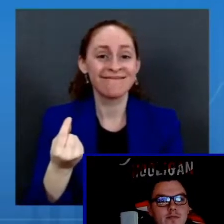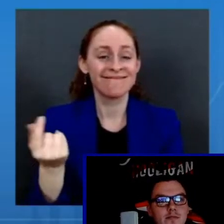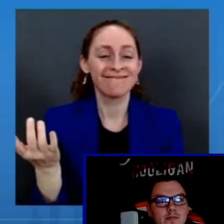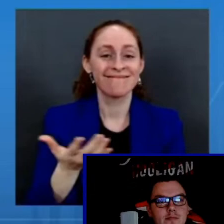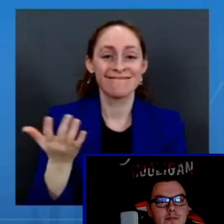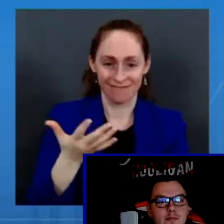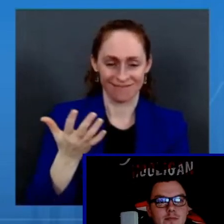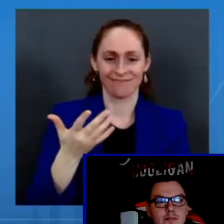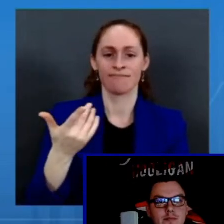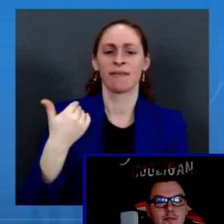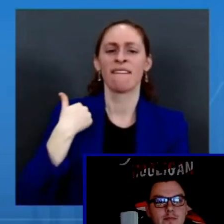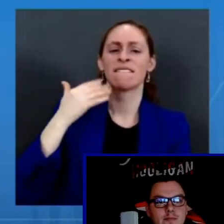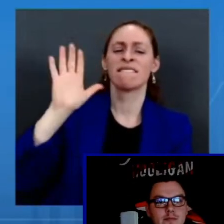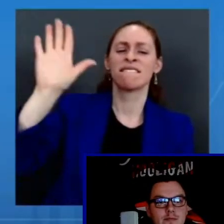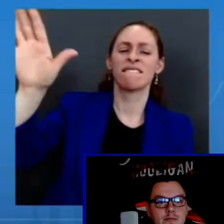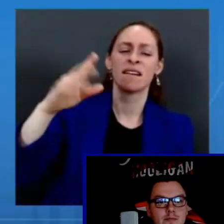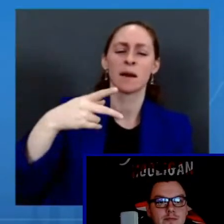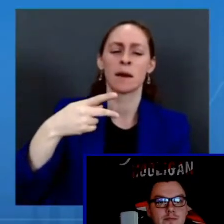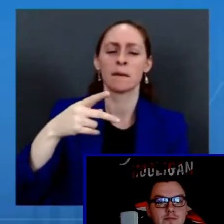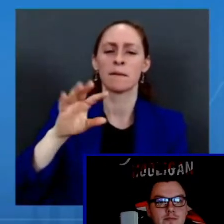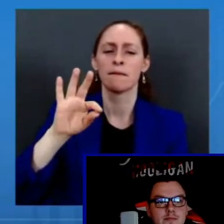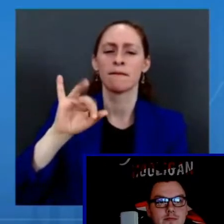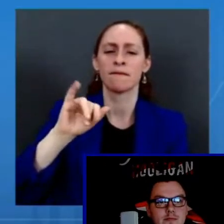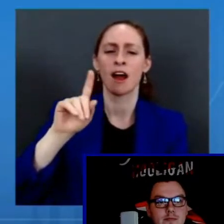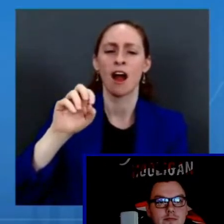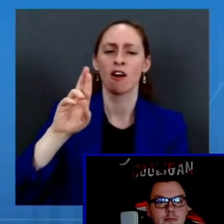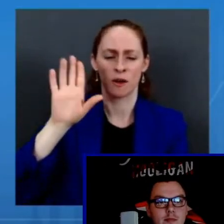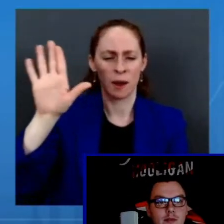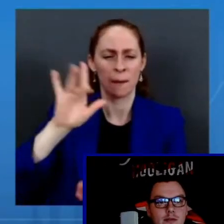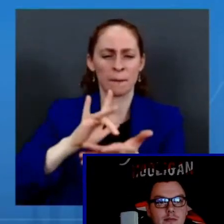oral treatment options to our nation's medicine cabinet.